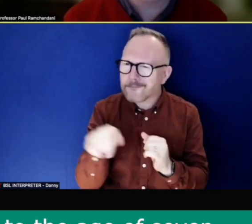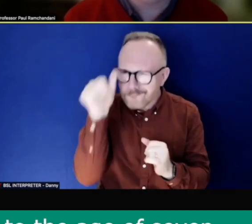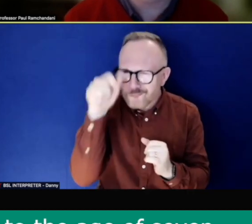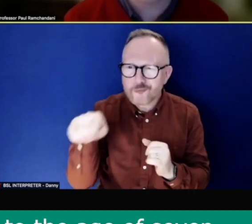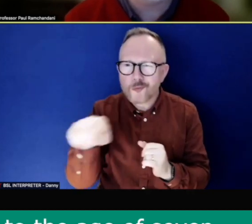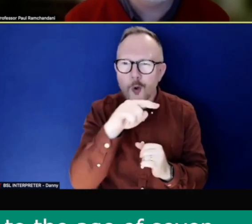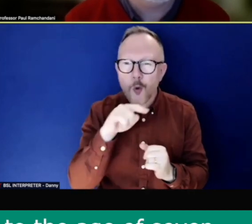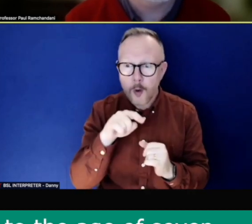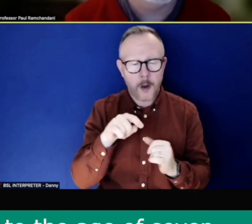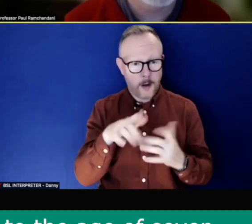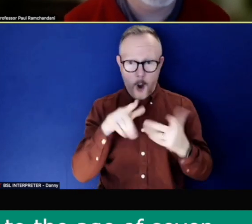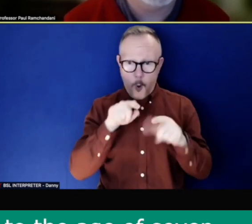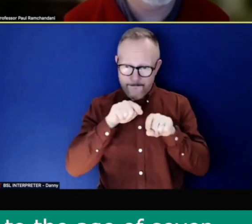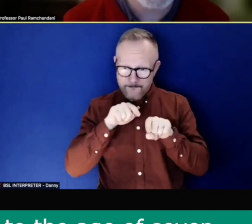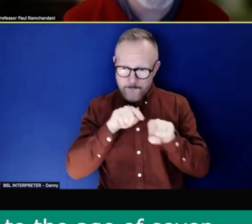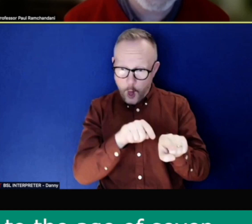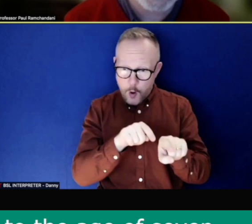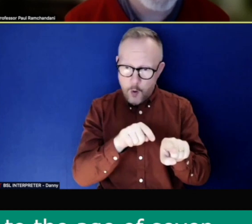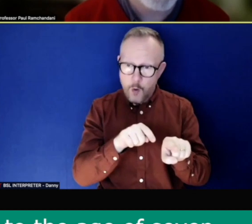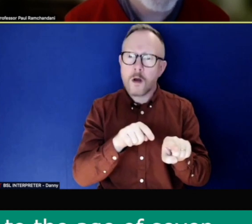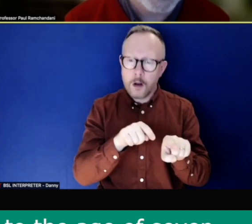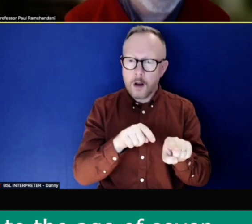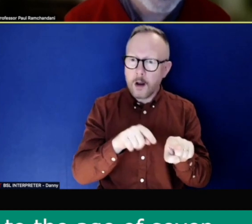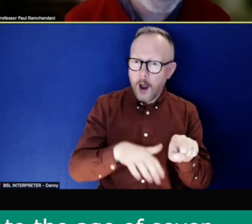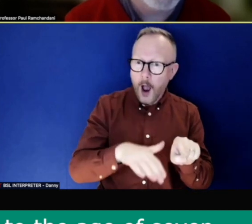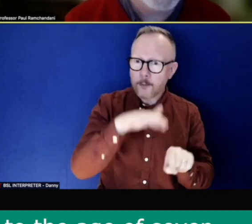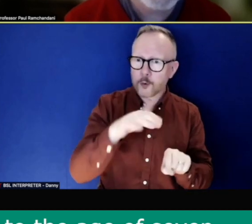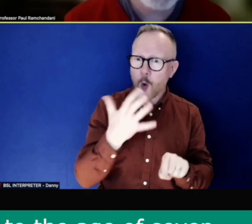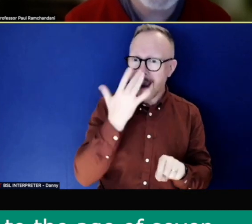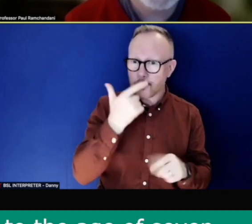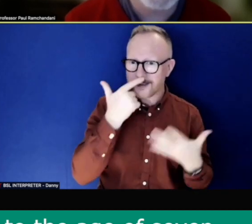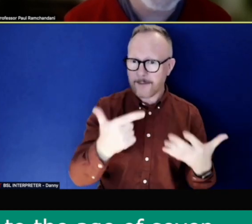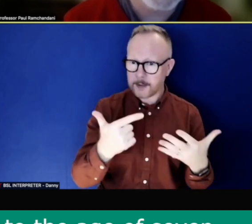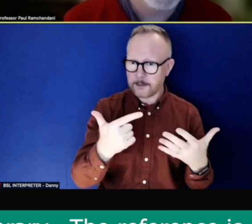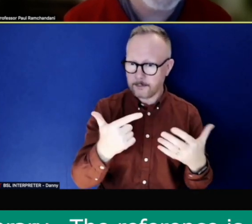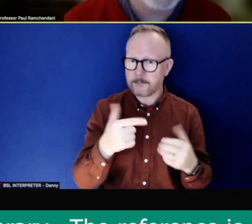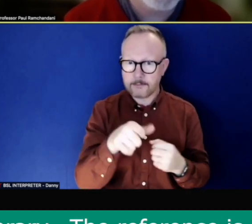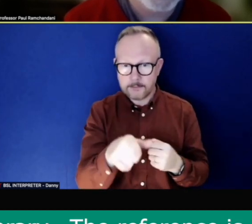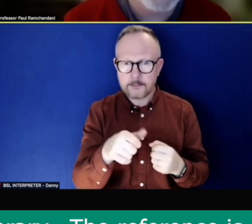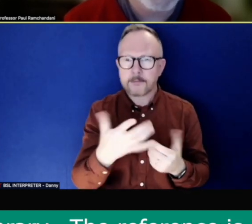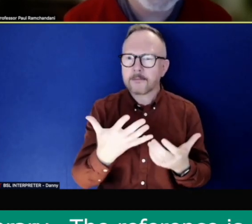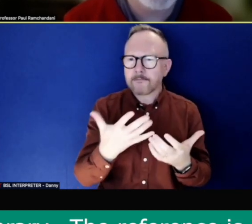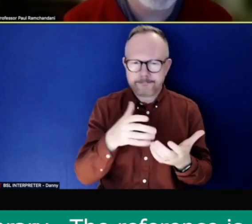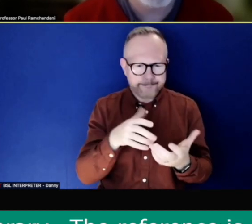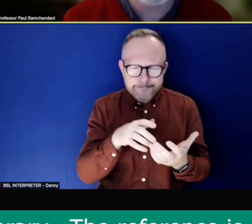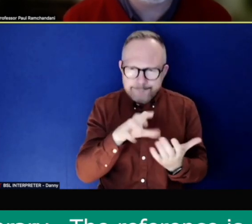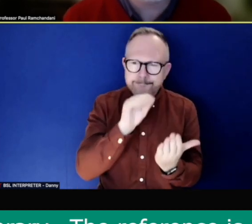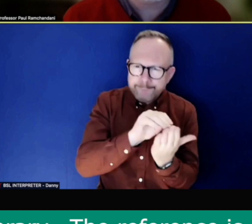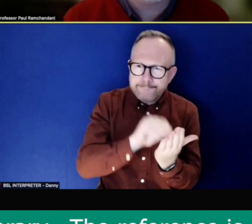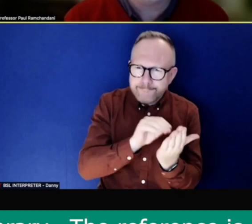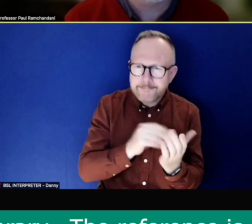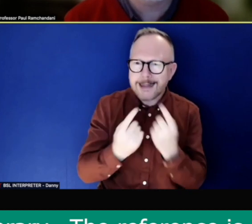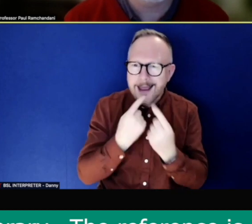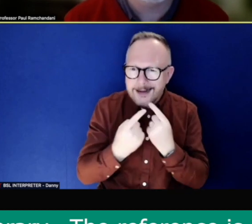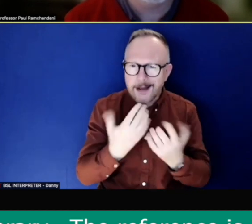children now to the age of 7 using routinely collected data. And these findings are interesting. So this is, you can see the full